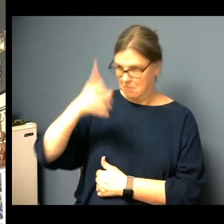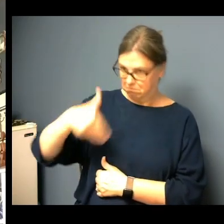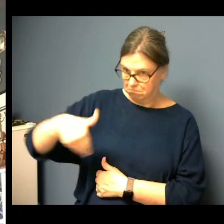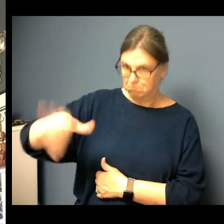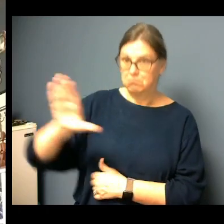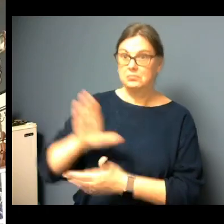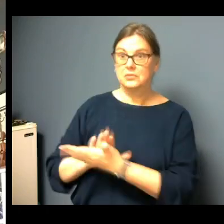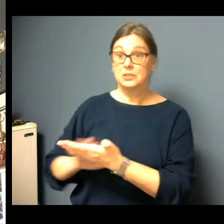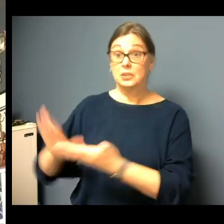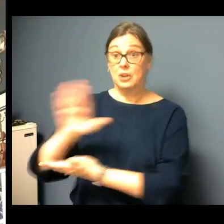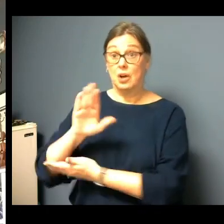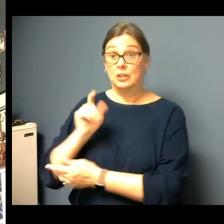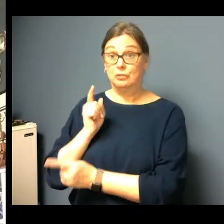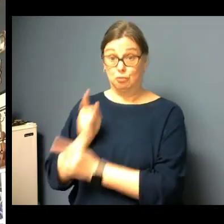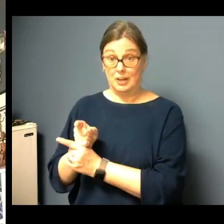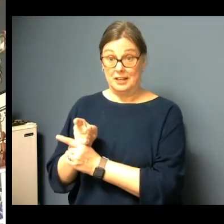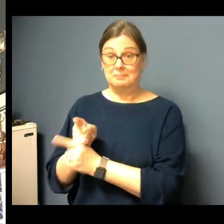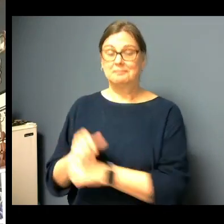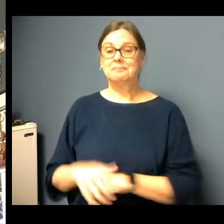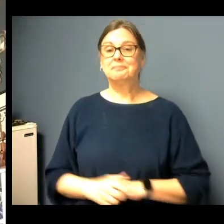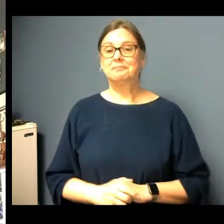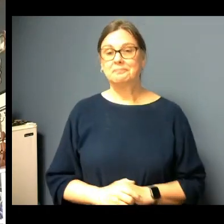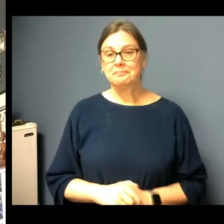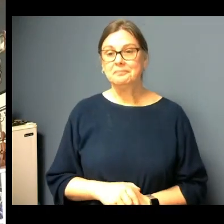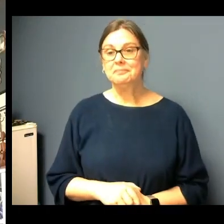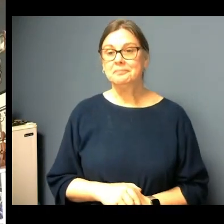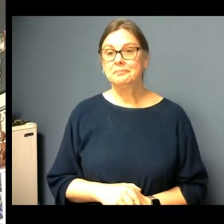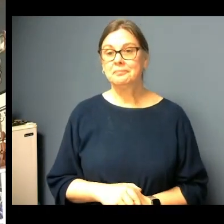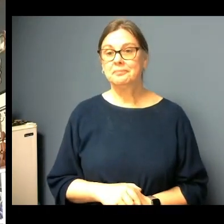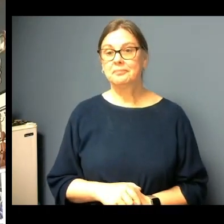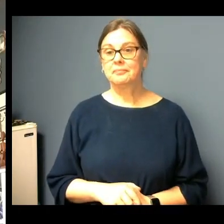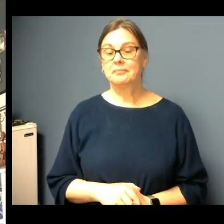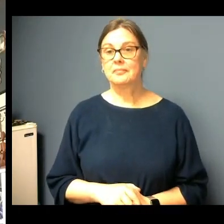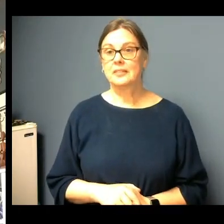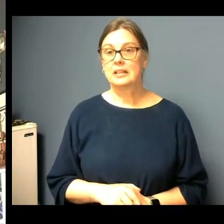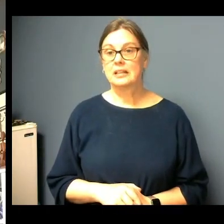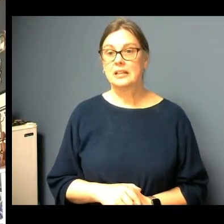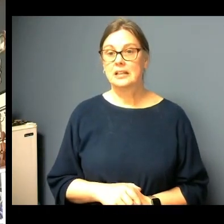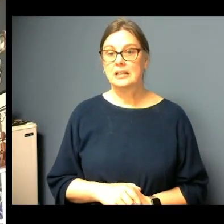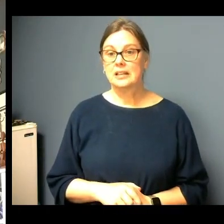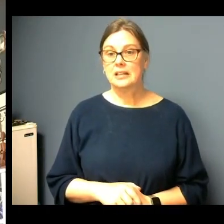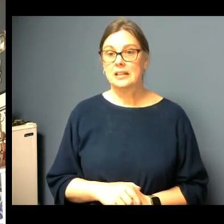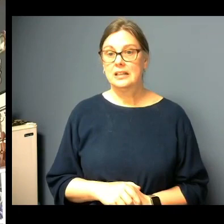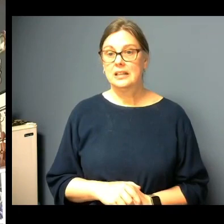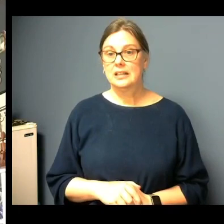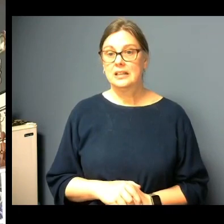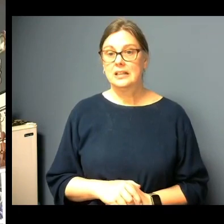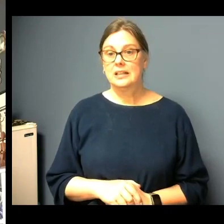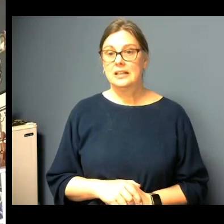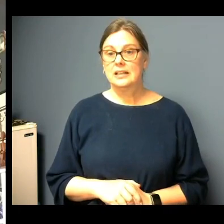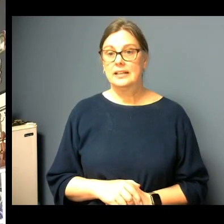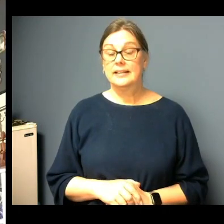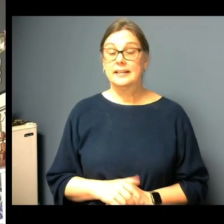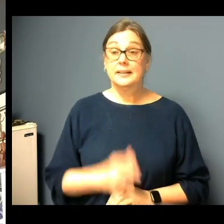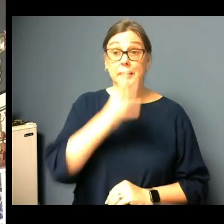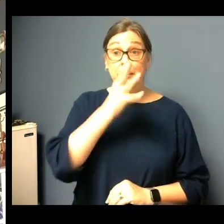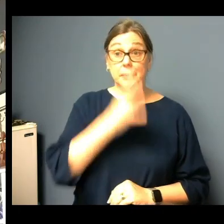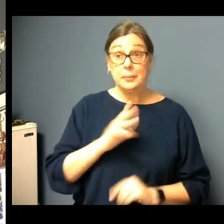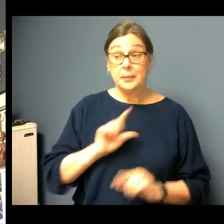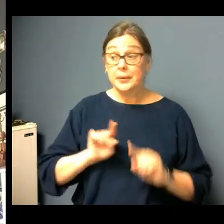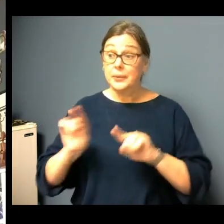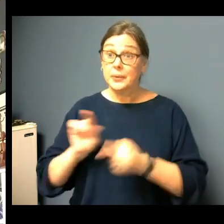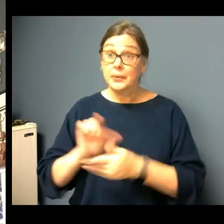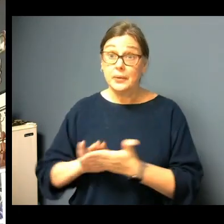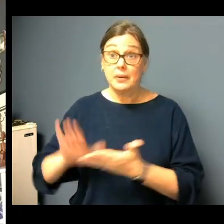kind of the flip response in the 1950s for a woman, it wasn't really flip, it was actually kind of true too, is she